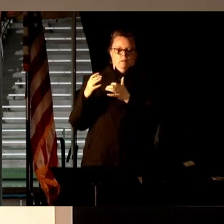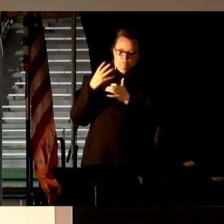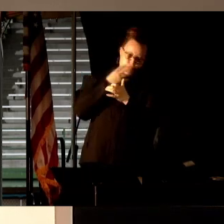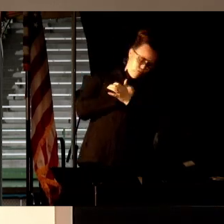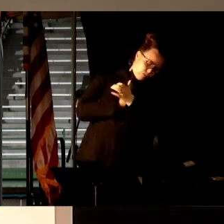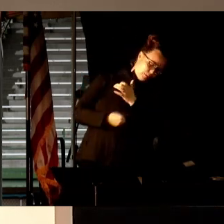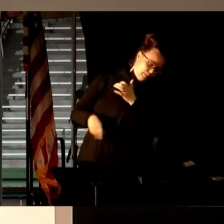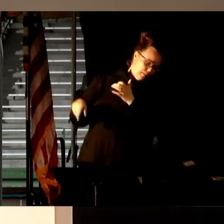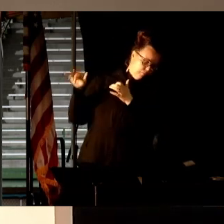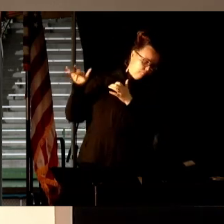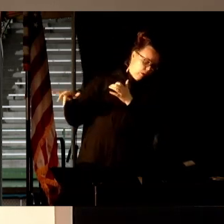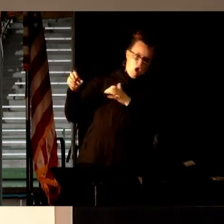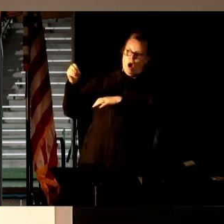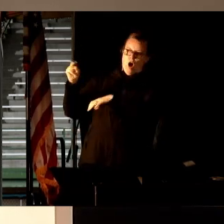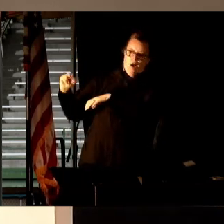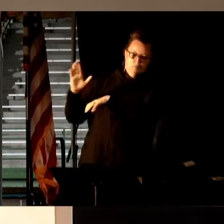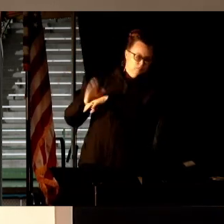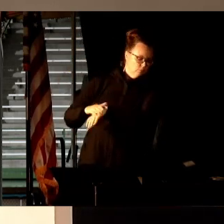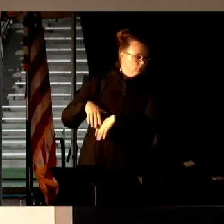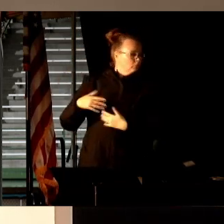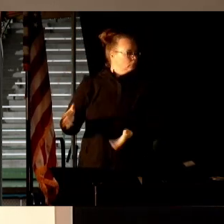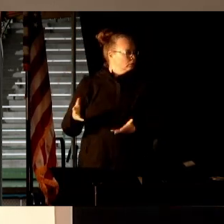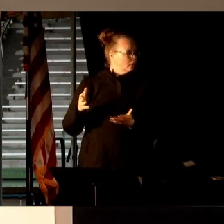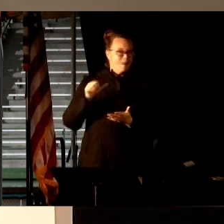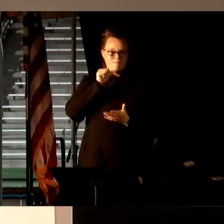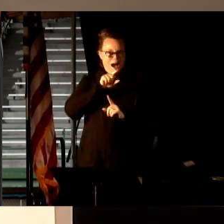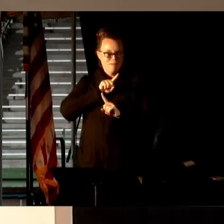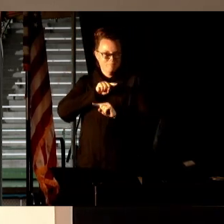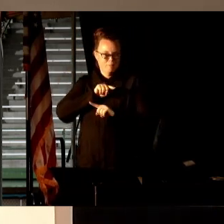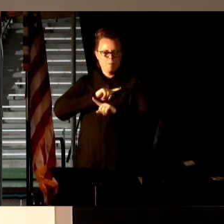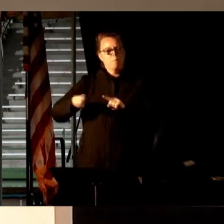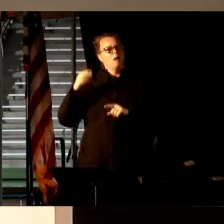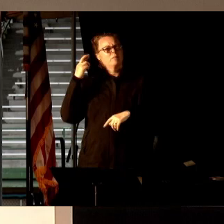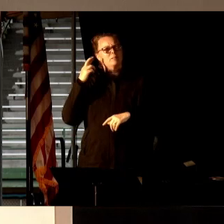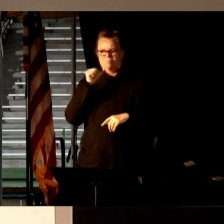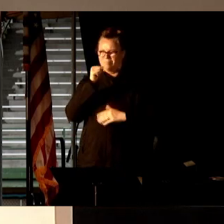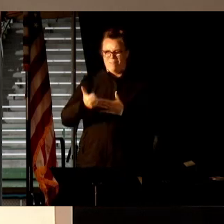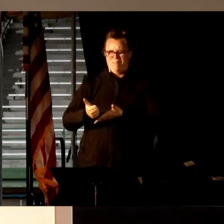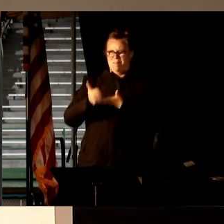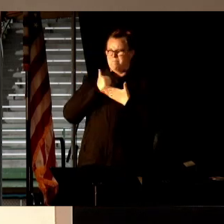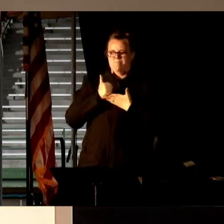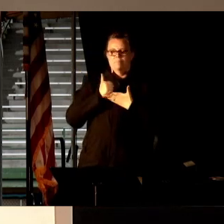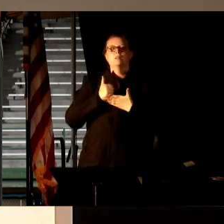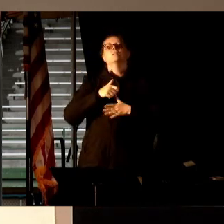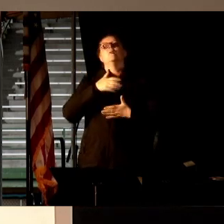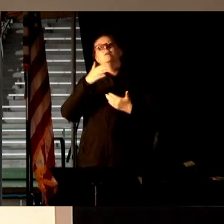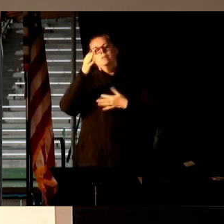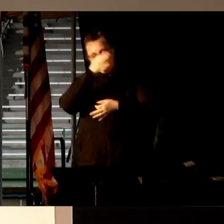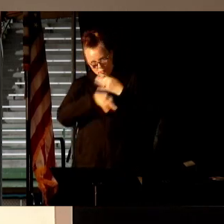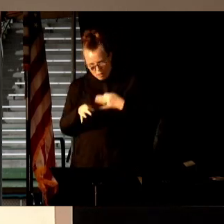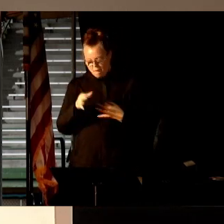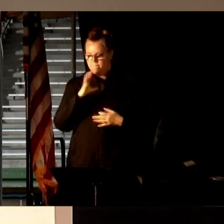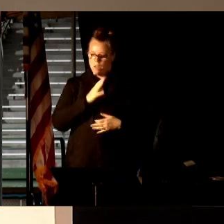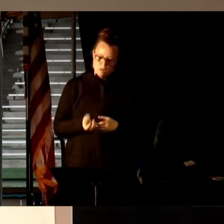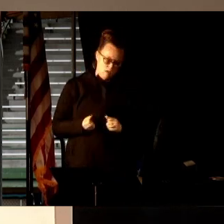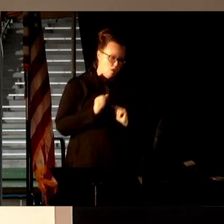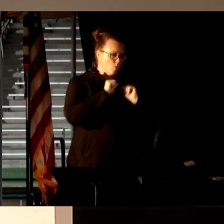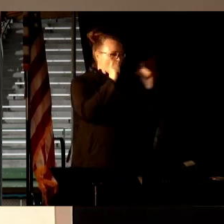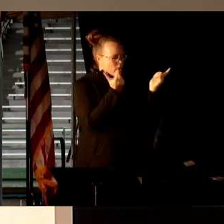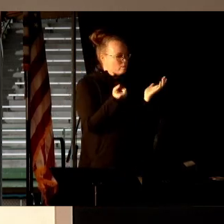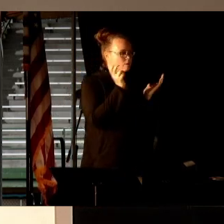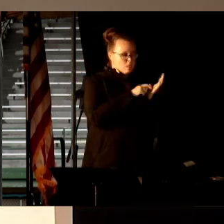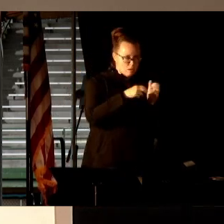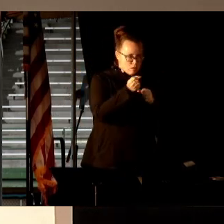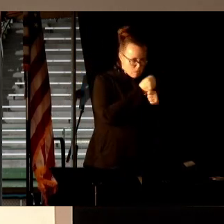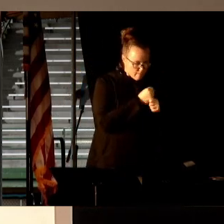up, made my Dalgona coffee, changed out of pajamas I never took off, and actually tried. Tried to keep up with assignments. Tried